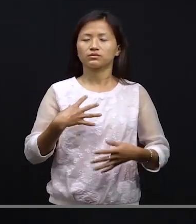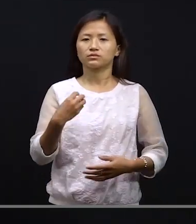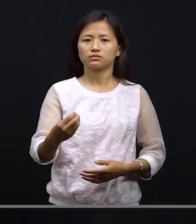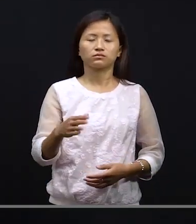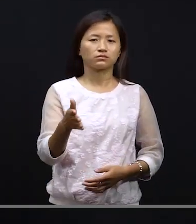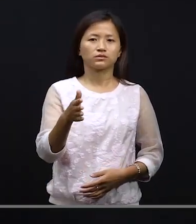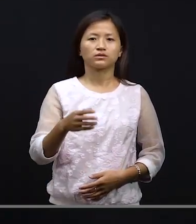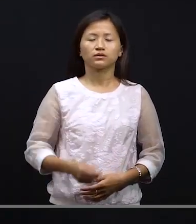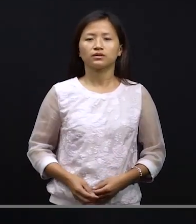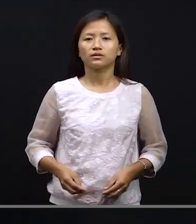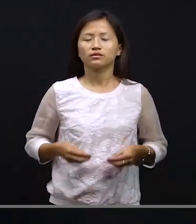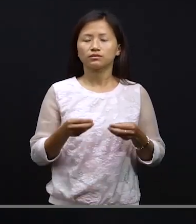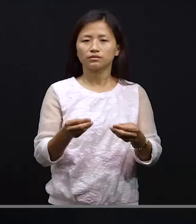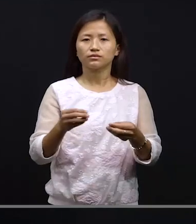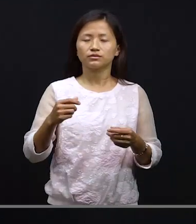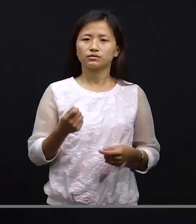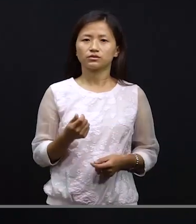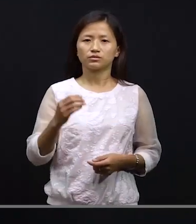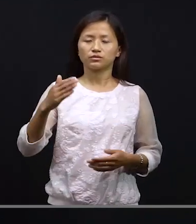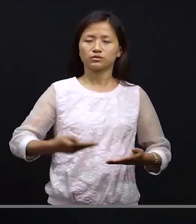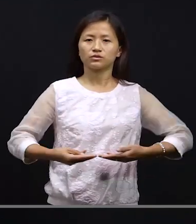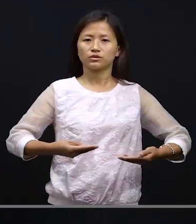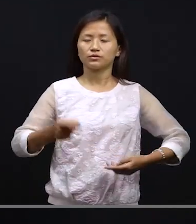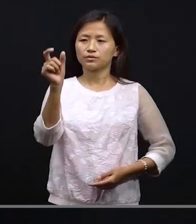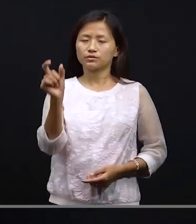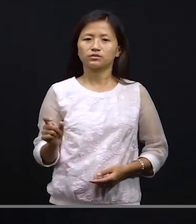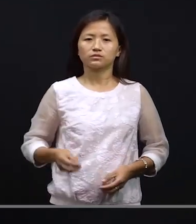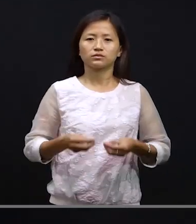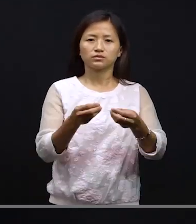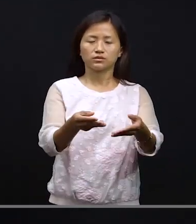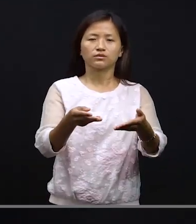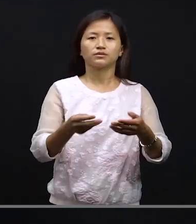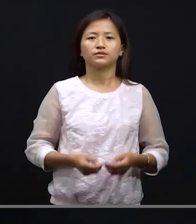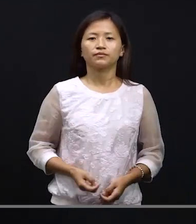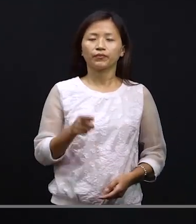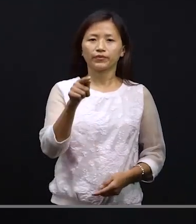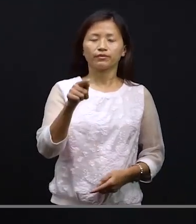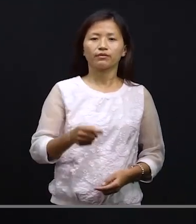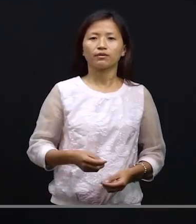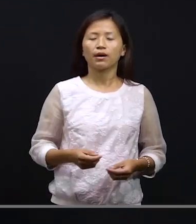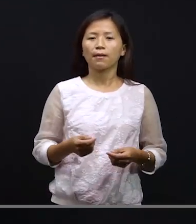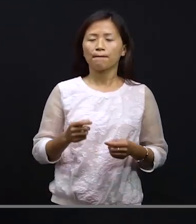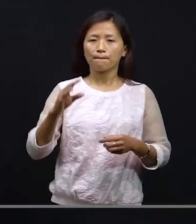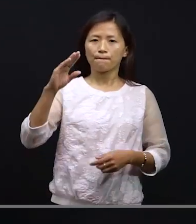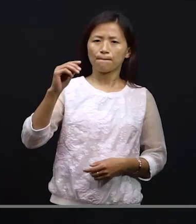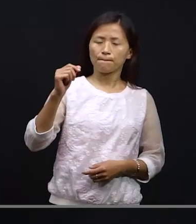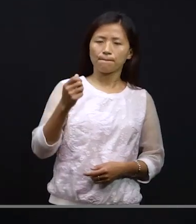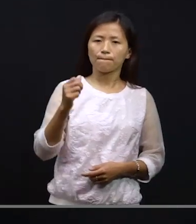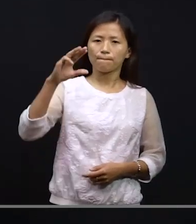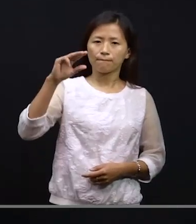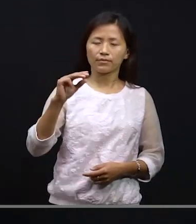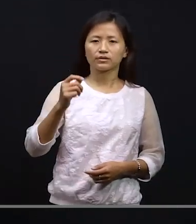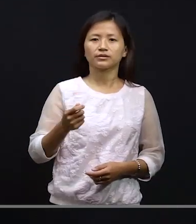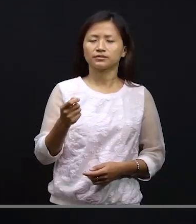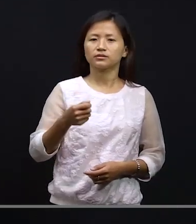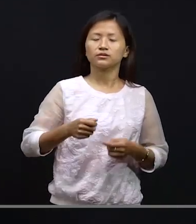not agree to give you at a lower price. That is also a kind of bargain. And bargain in other sense can be when both